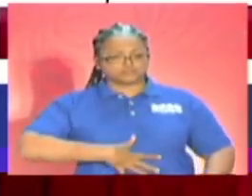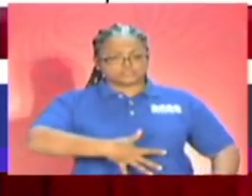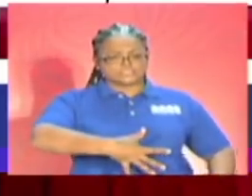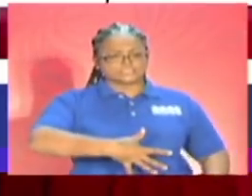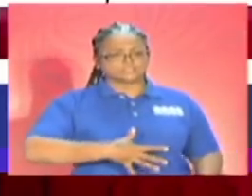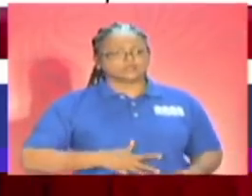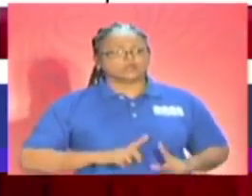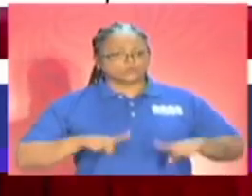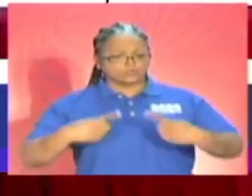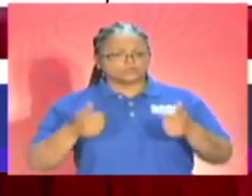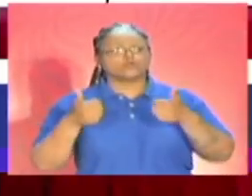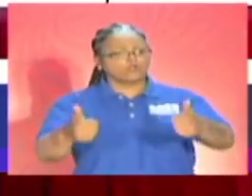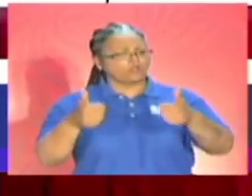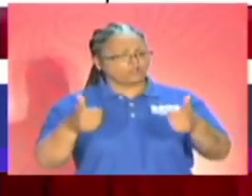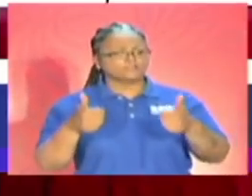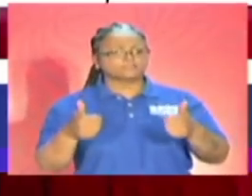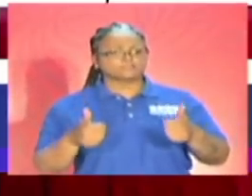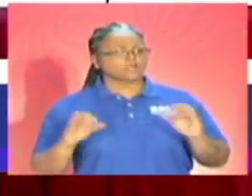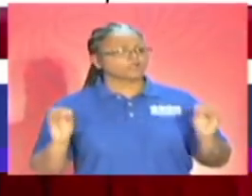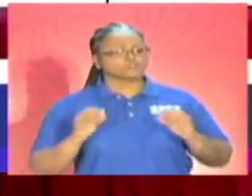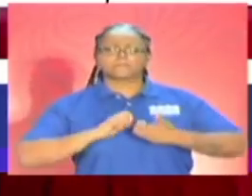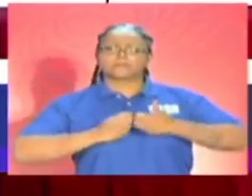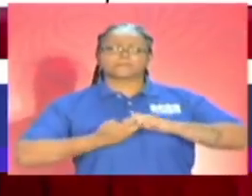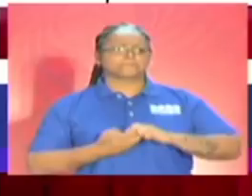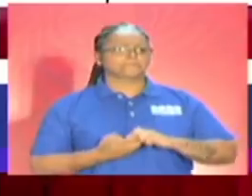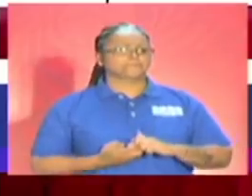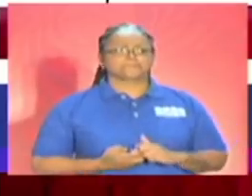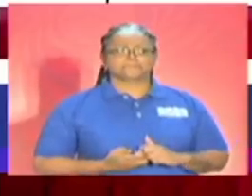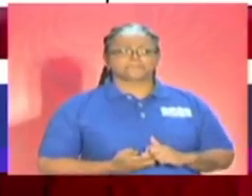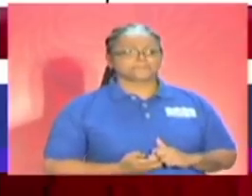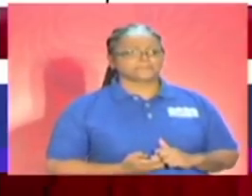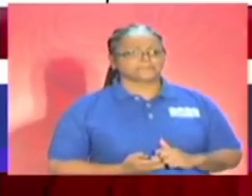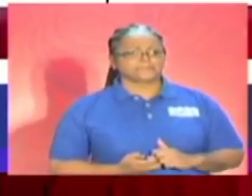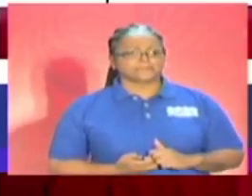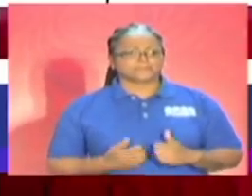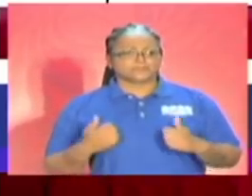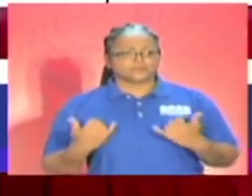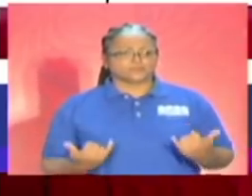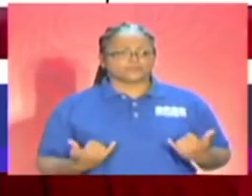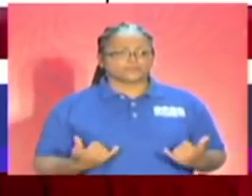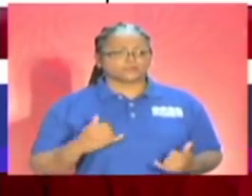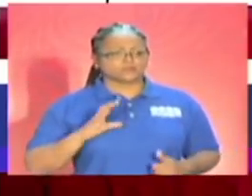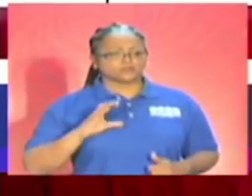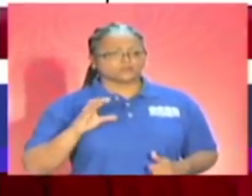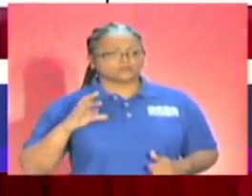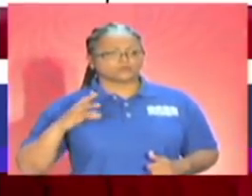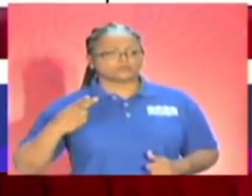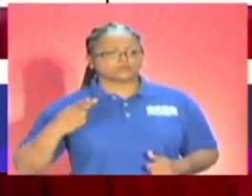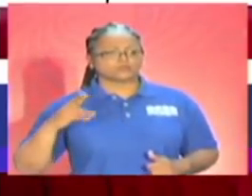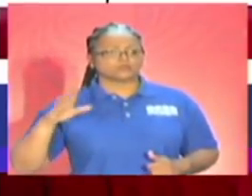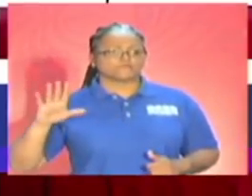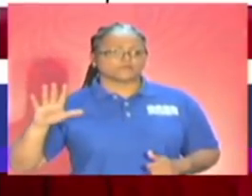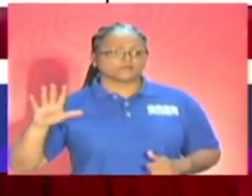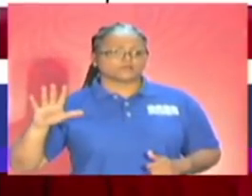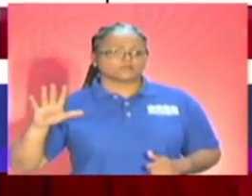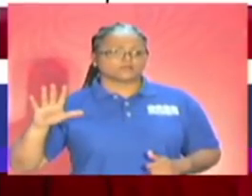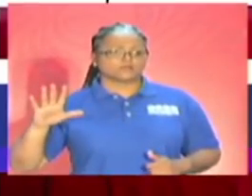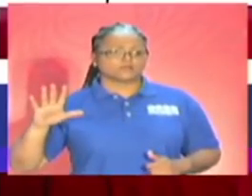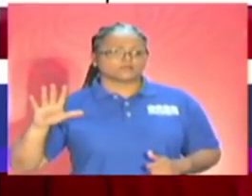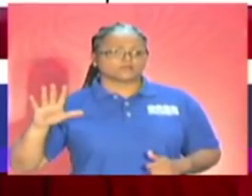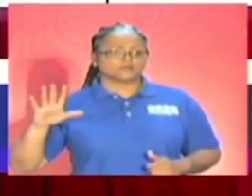5. I'll just put it out. What option does a child have if they want to be vaccinated, but their